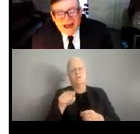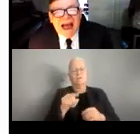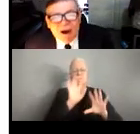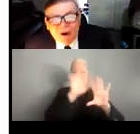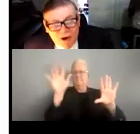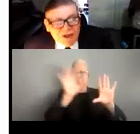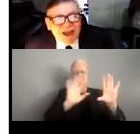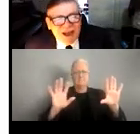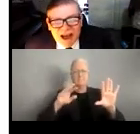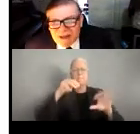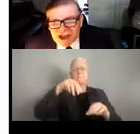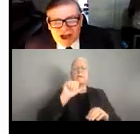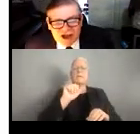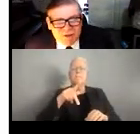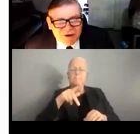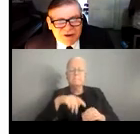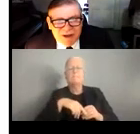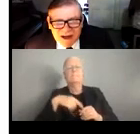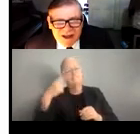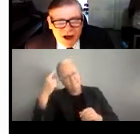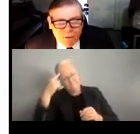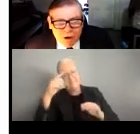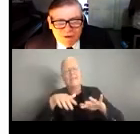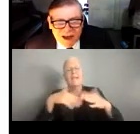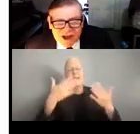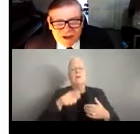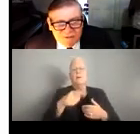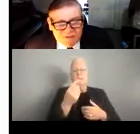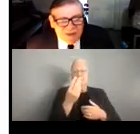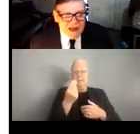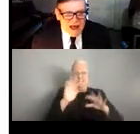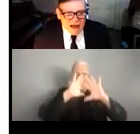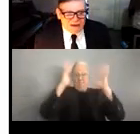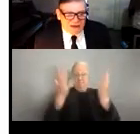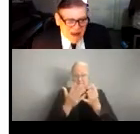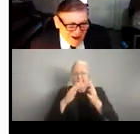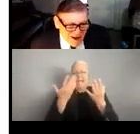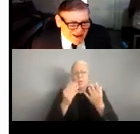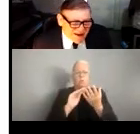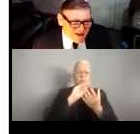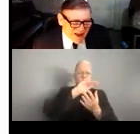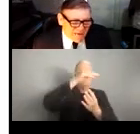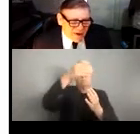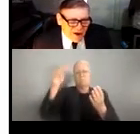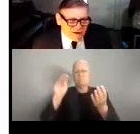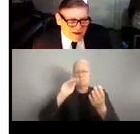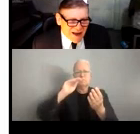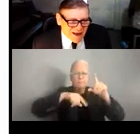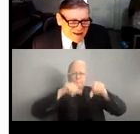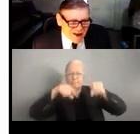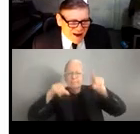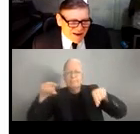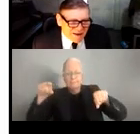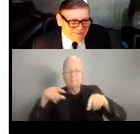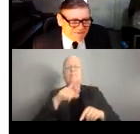today, about how the income is distributed amongst the whole population. And to get an idea of that, we'll go to the